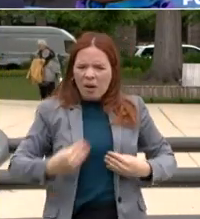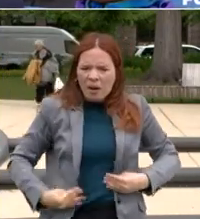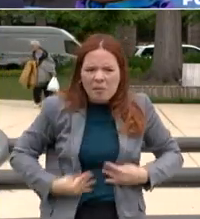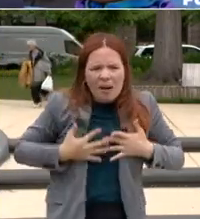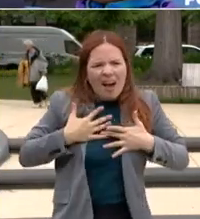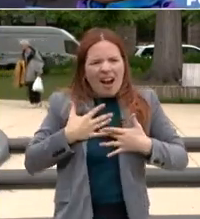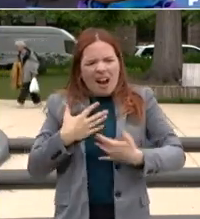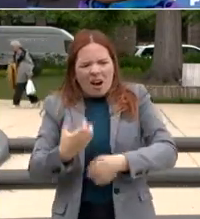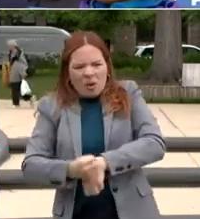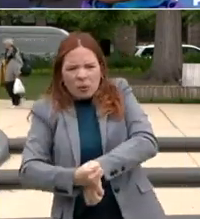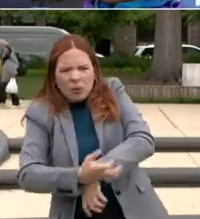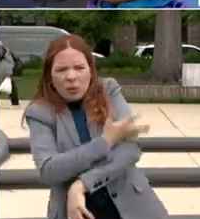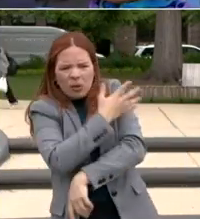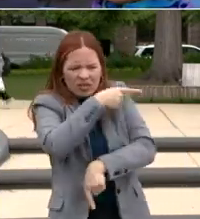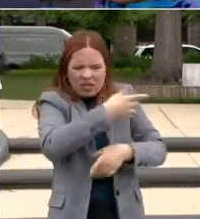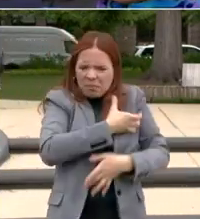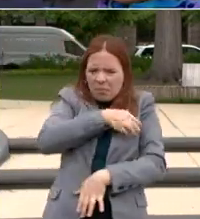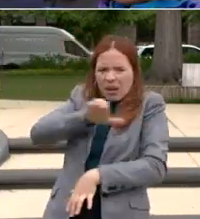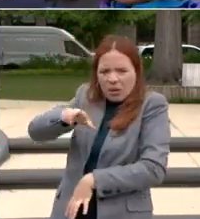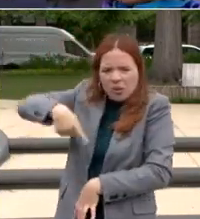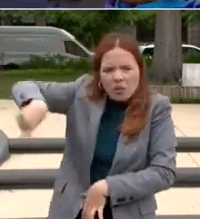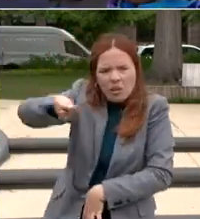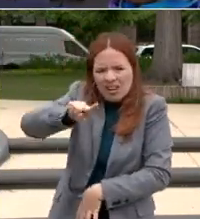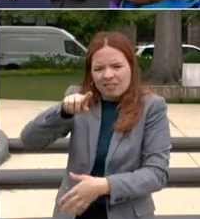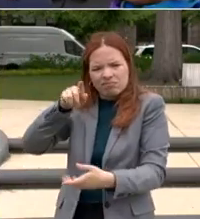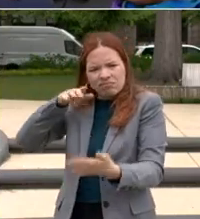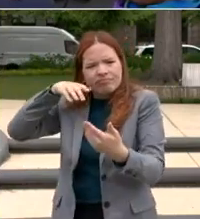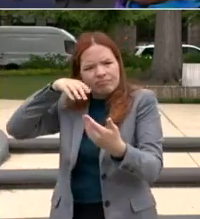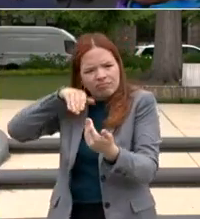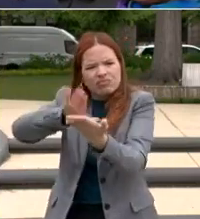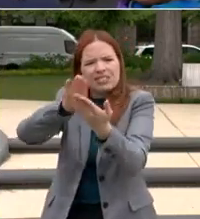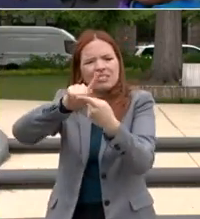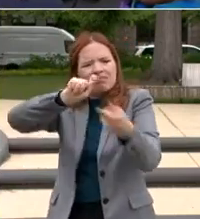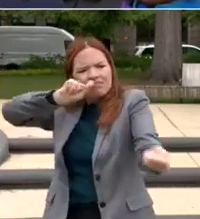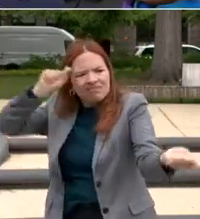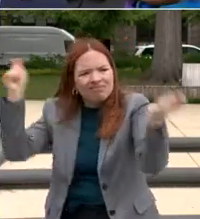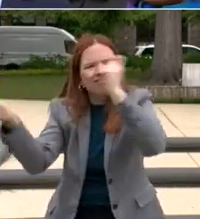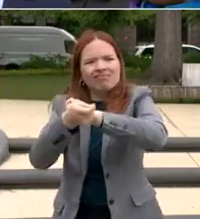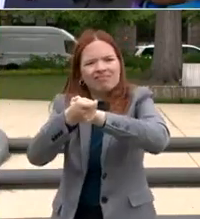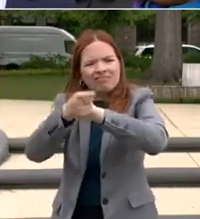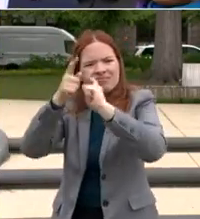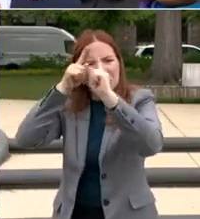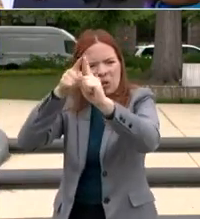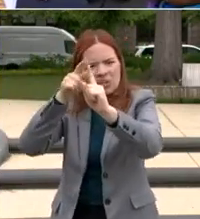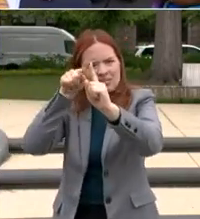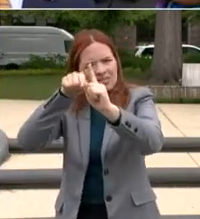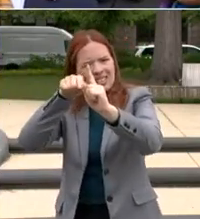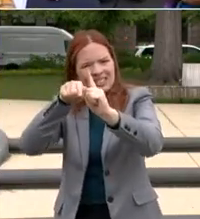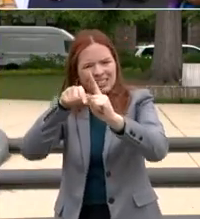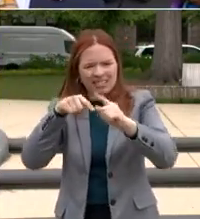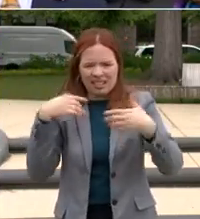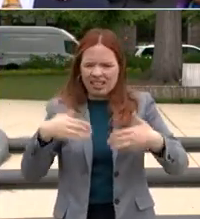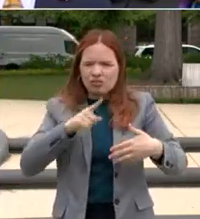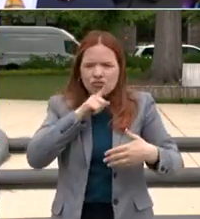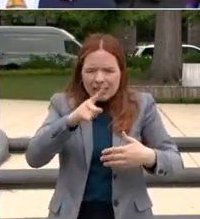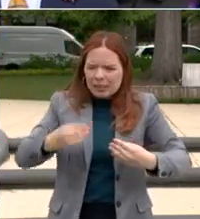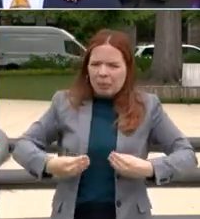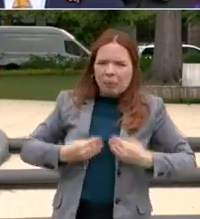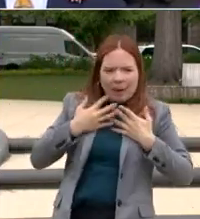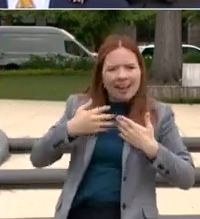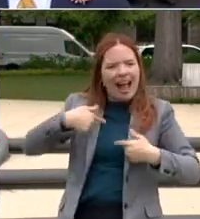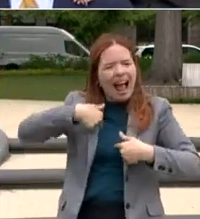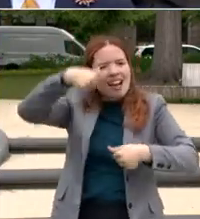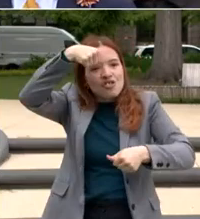I remember feeling a shift in my mindset due to the dynamic energy of the march. I remember the chants, the